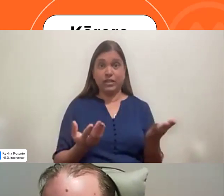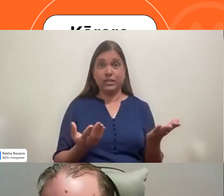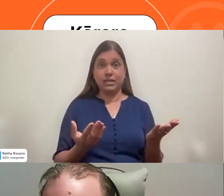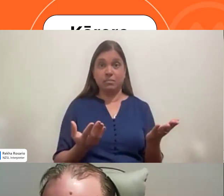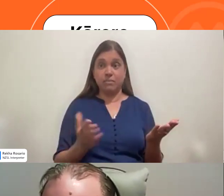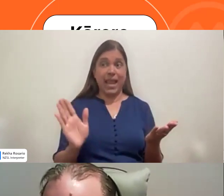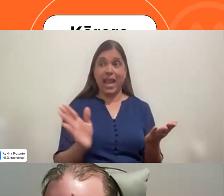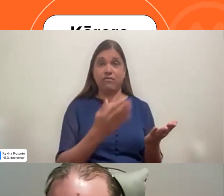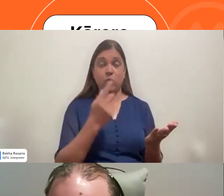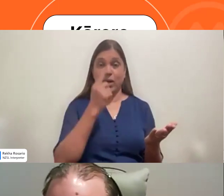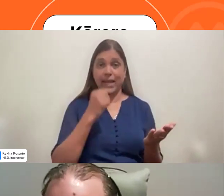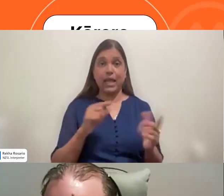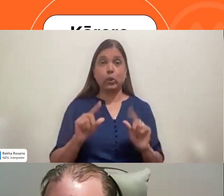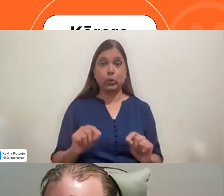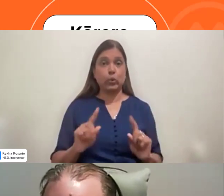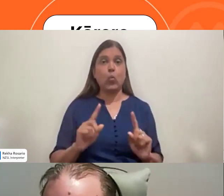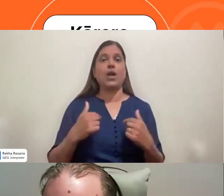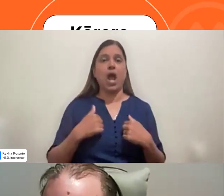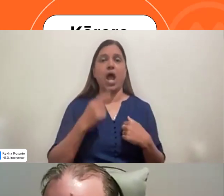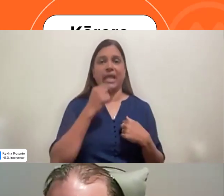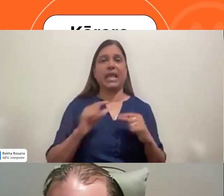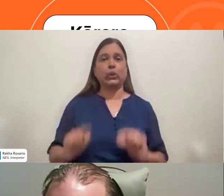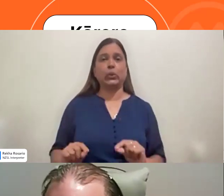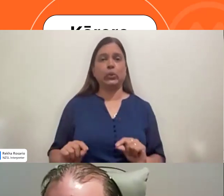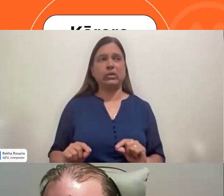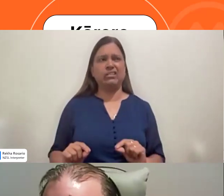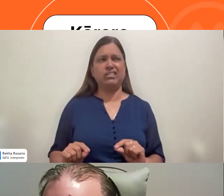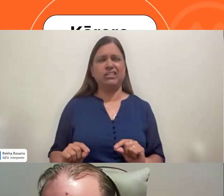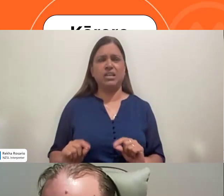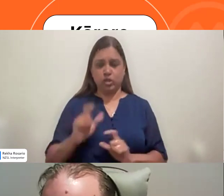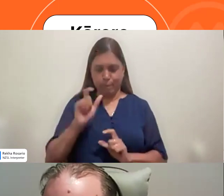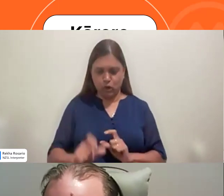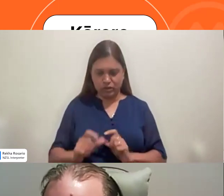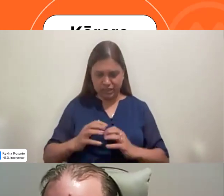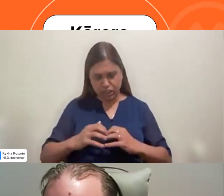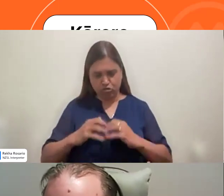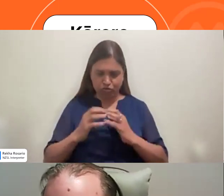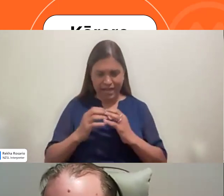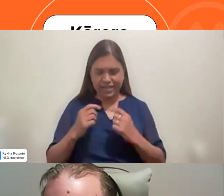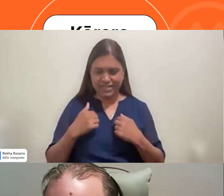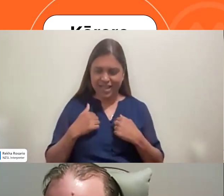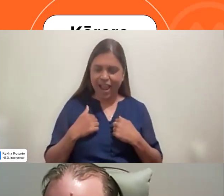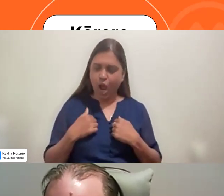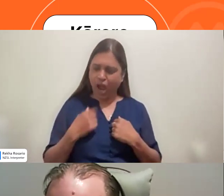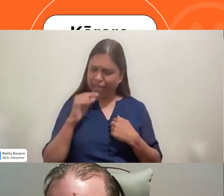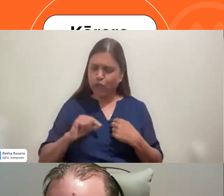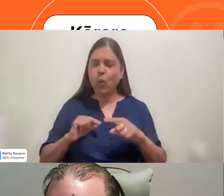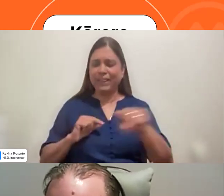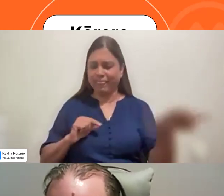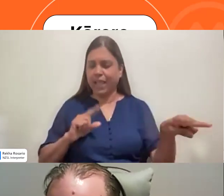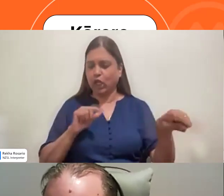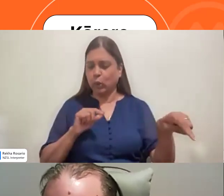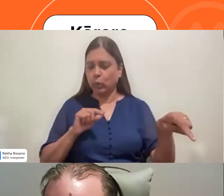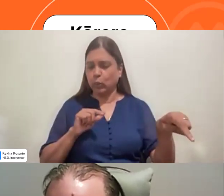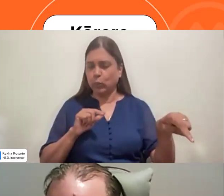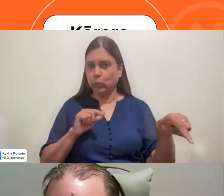do. So they create these apps and websites based around what they do. So if they can do it, everyone